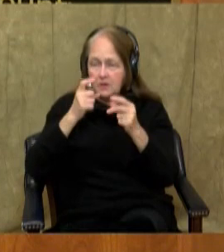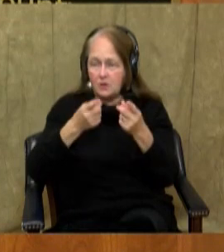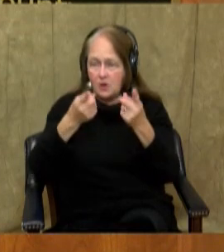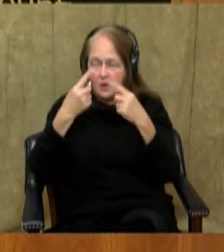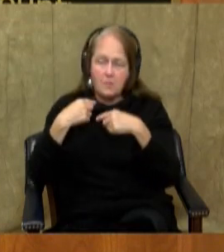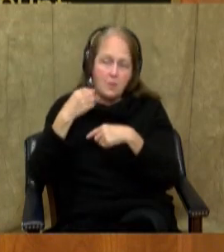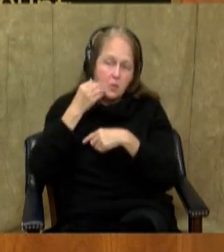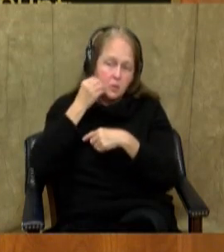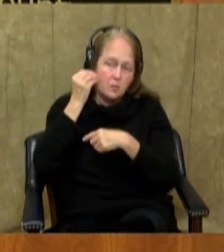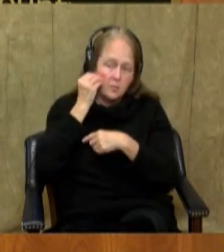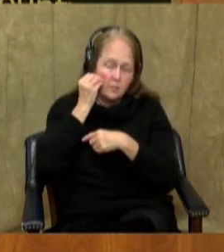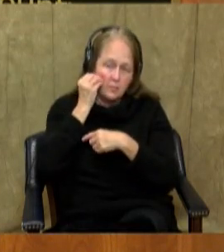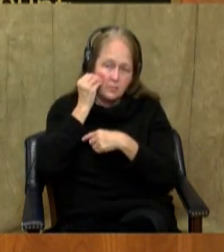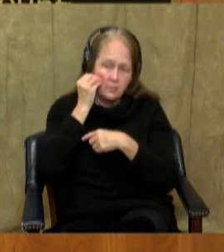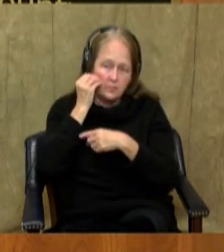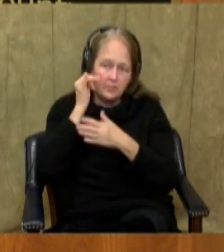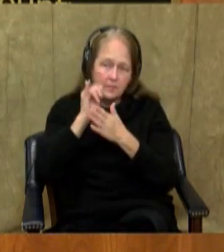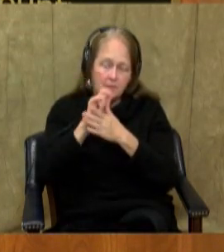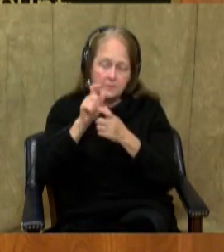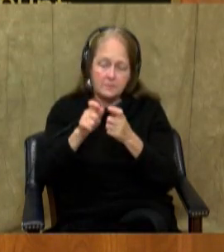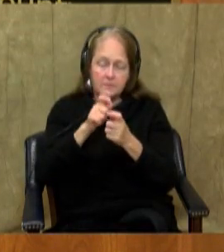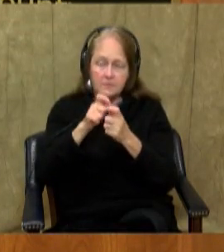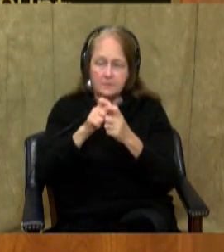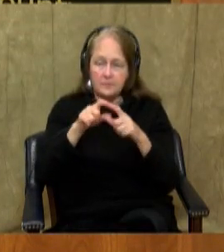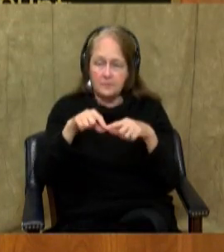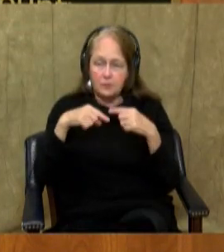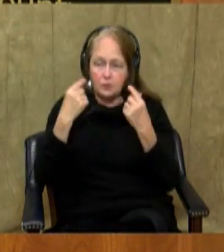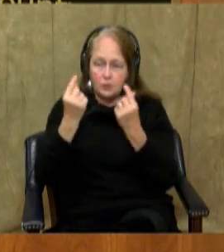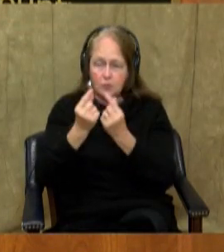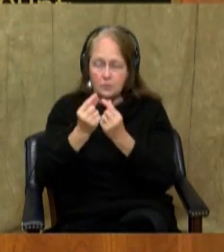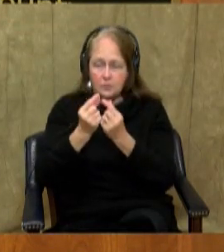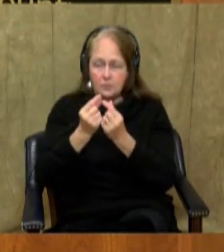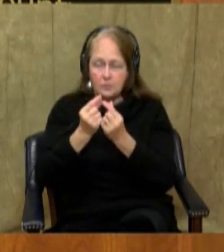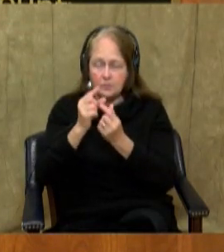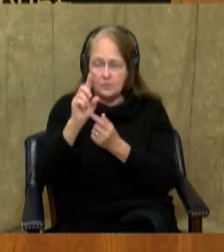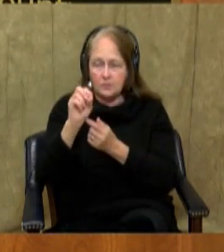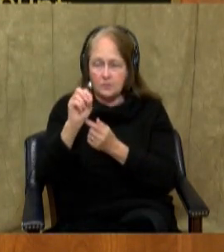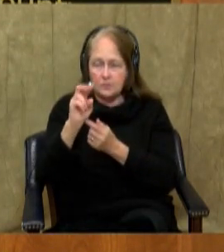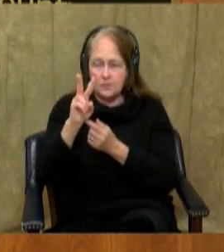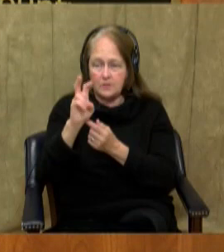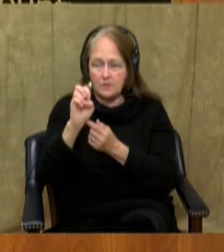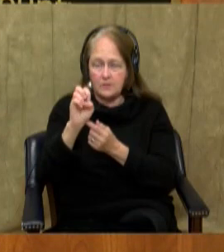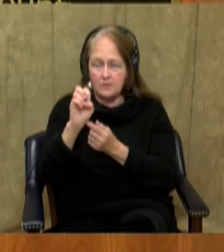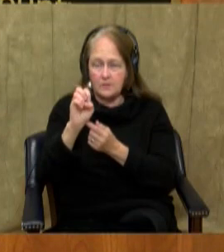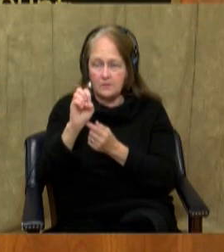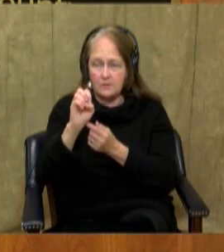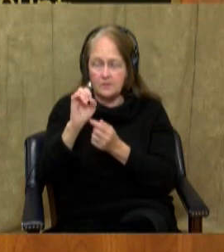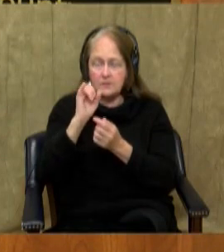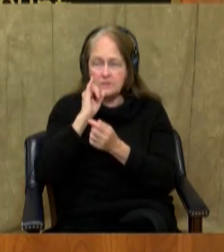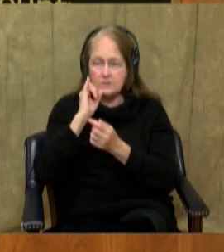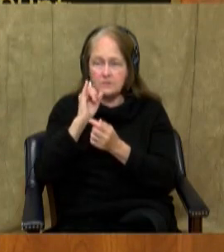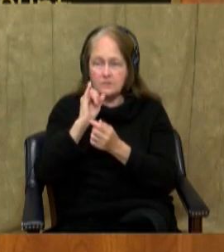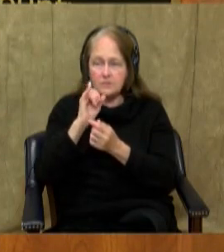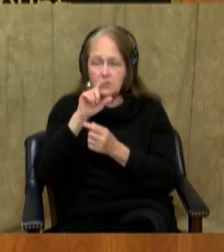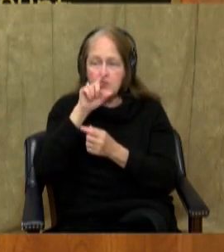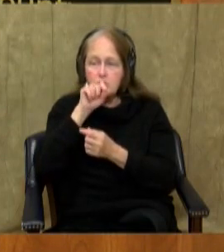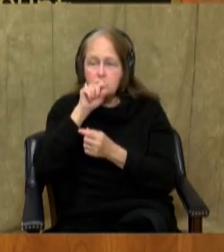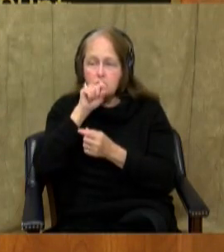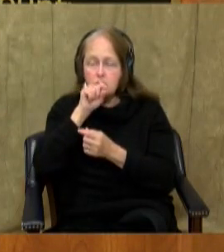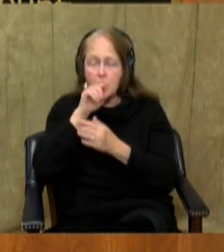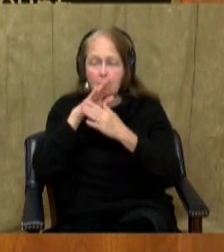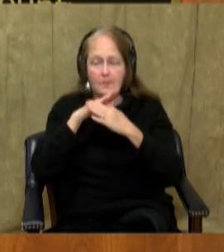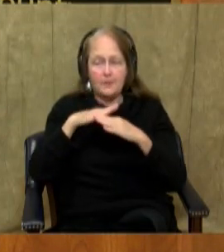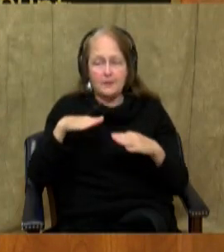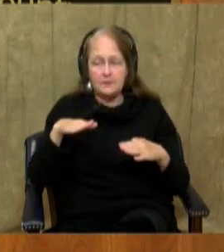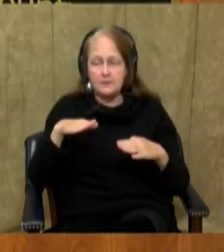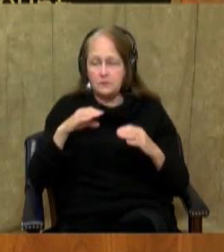on home. That particular group was called the doves. Now, a dove historically is a bird of